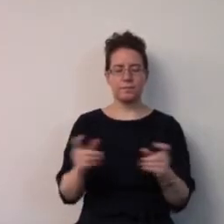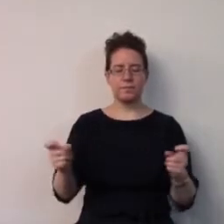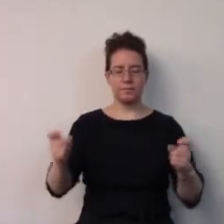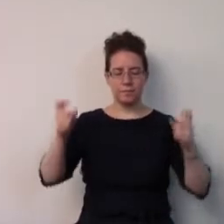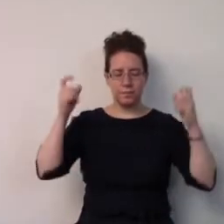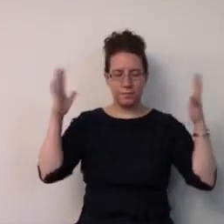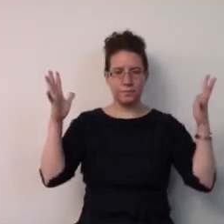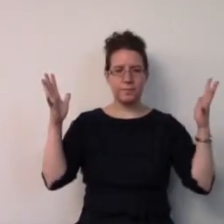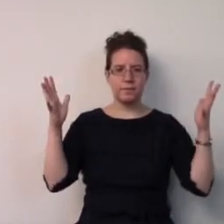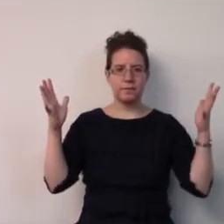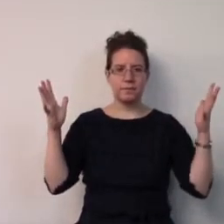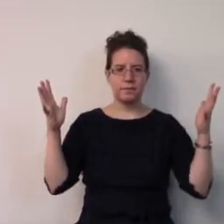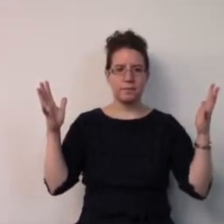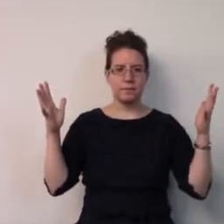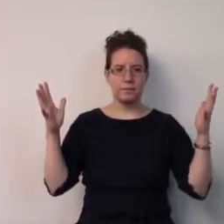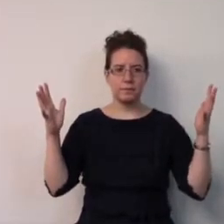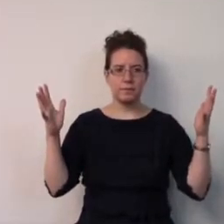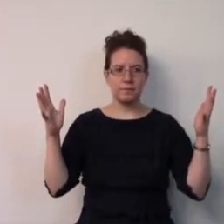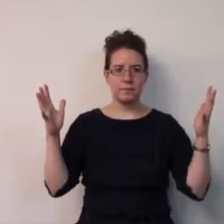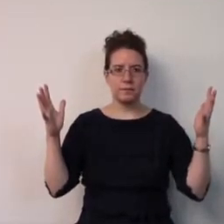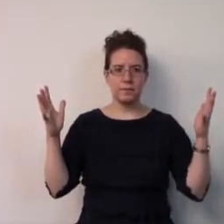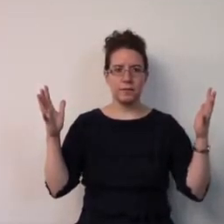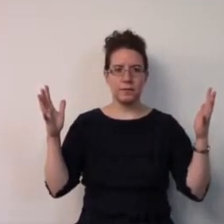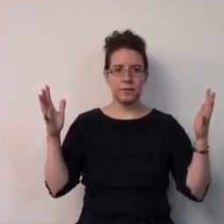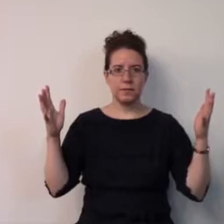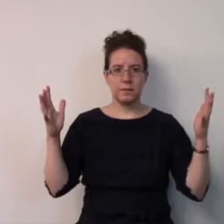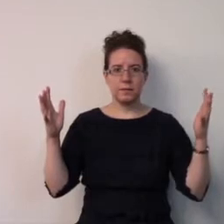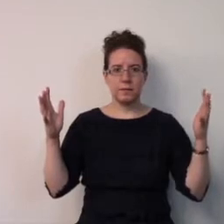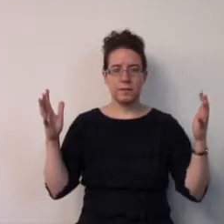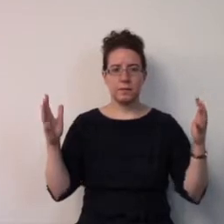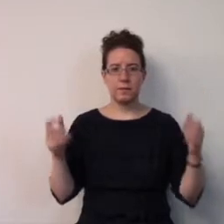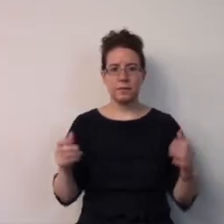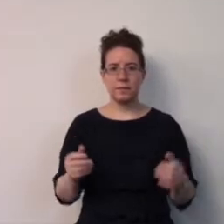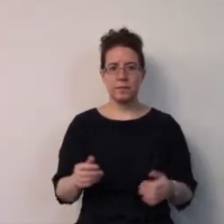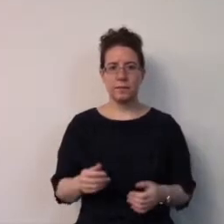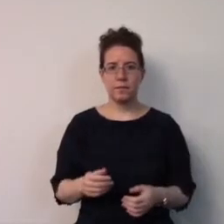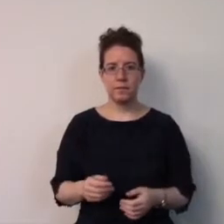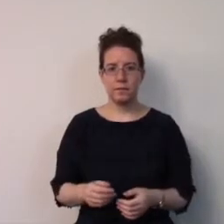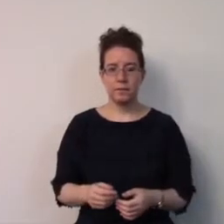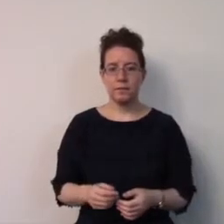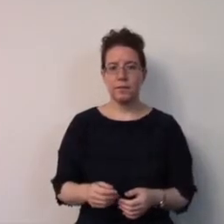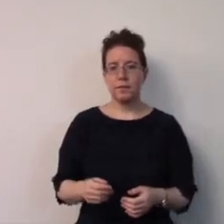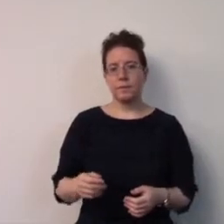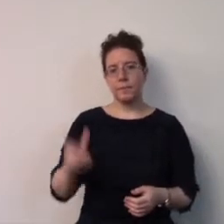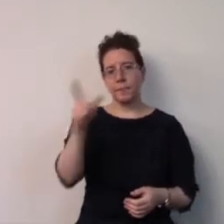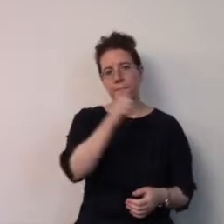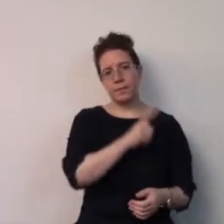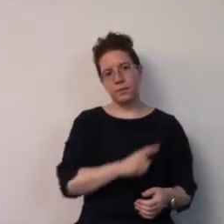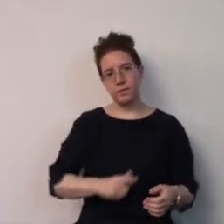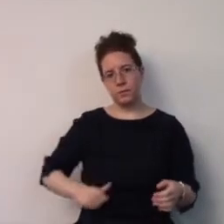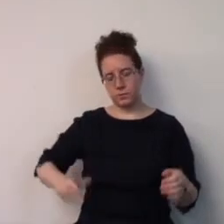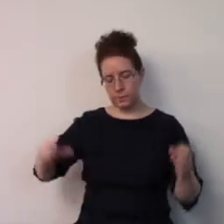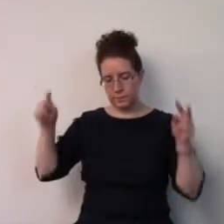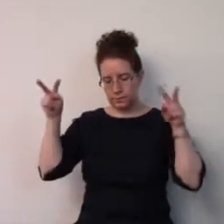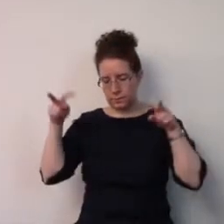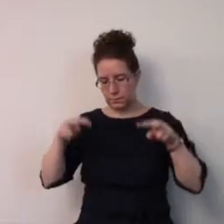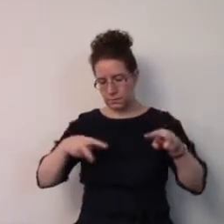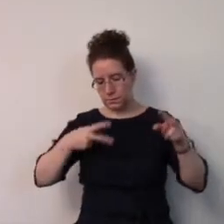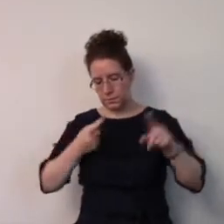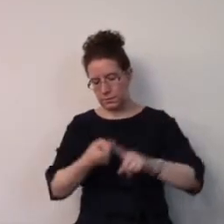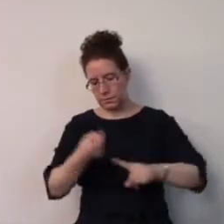said, the Lord's looking down from heaven and He's looking at us with a smile and He's looking upon us with